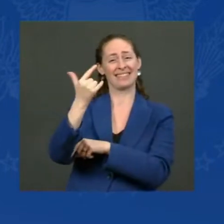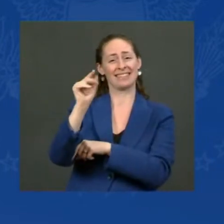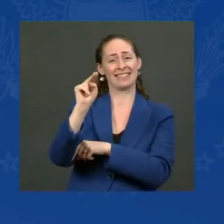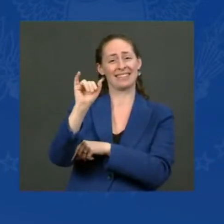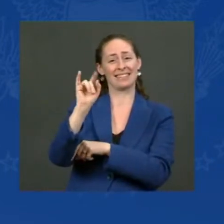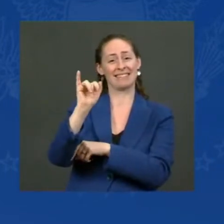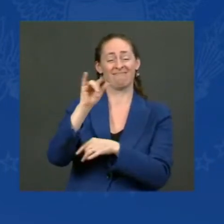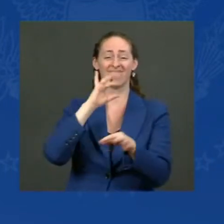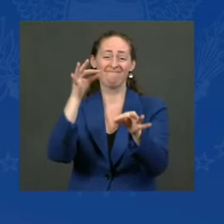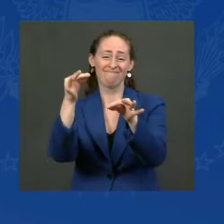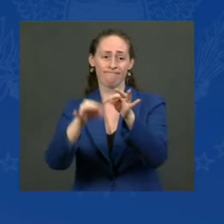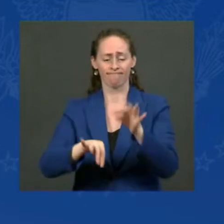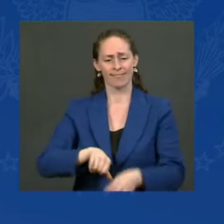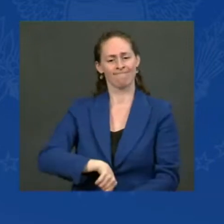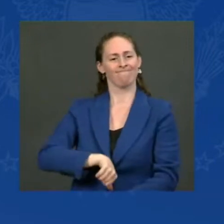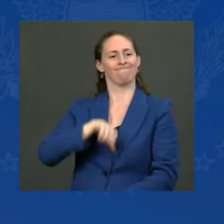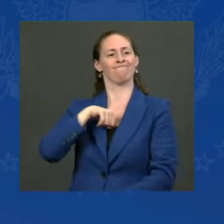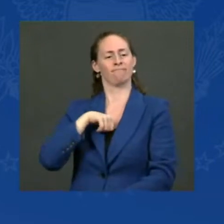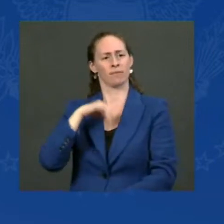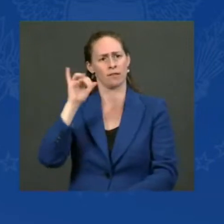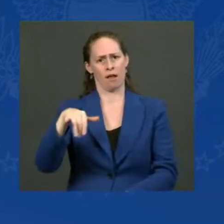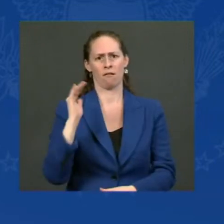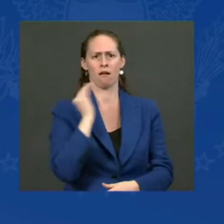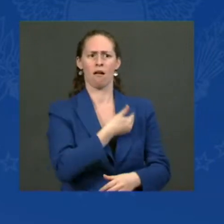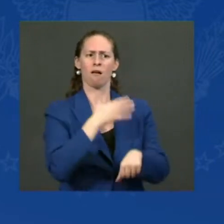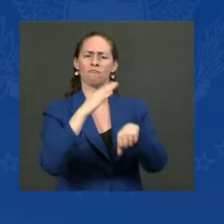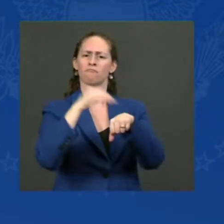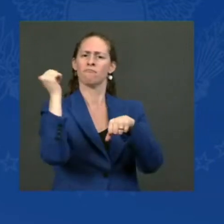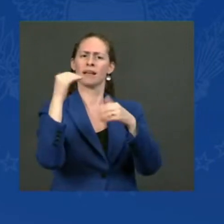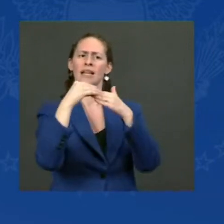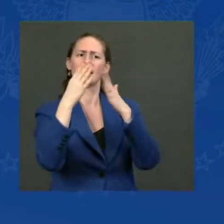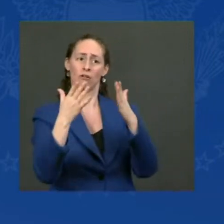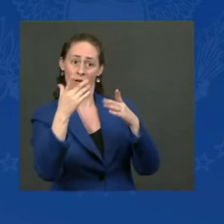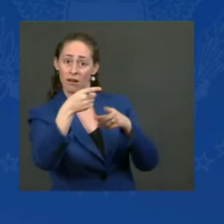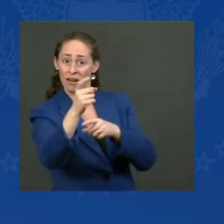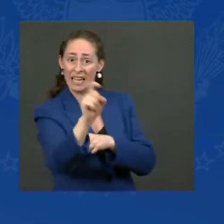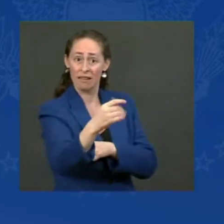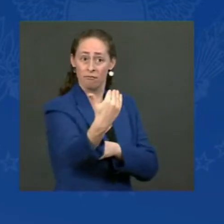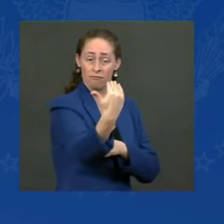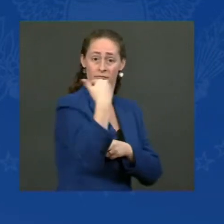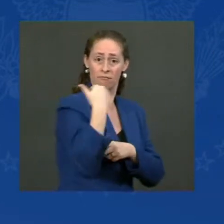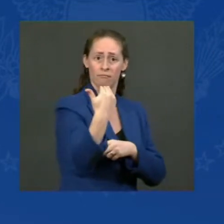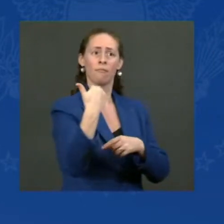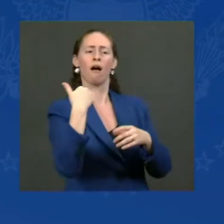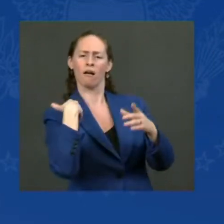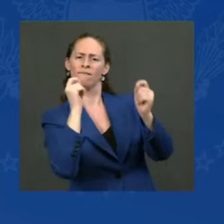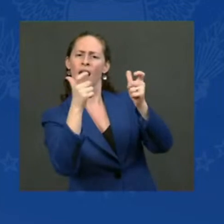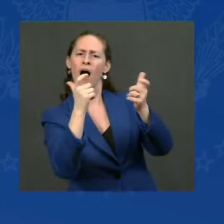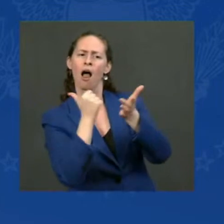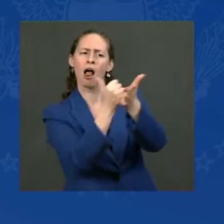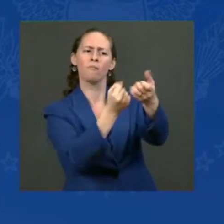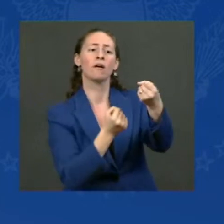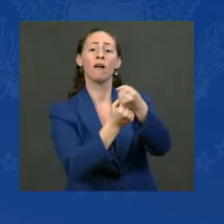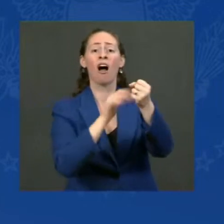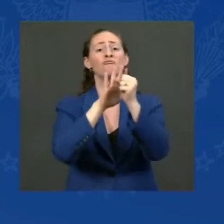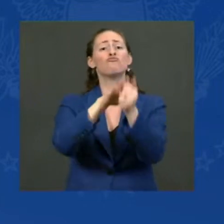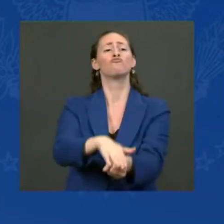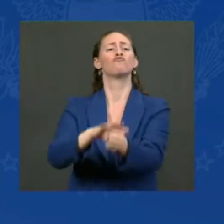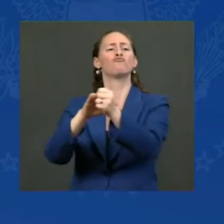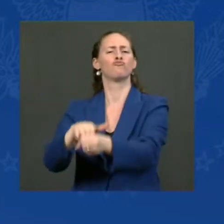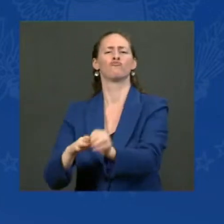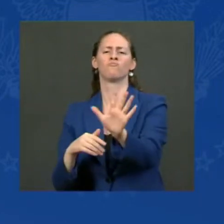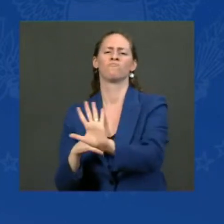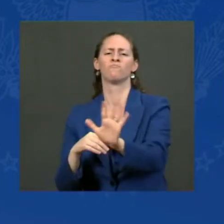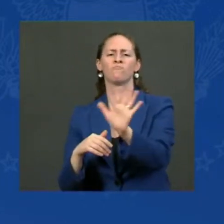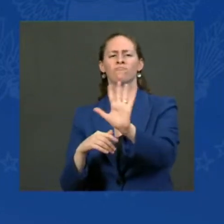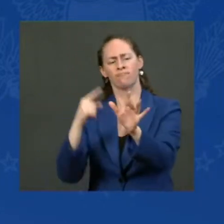As leaders, it's our duty to answer that call, not to silence it. The United States is committed to using